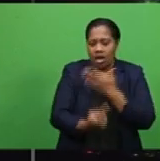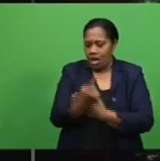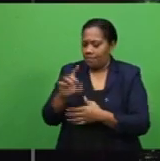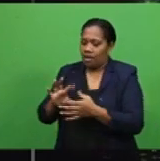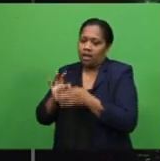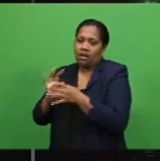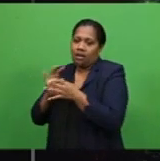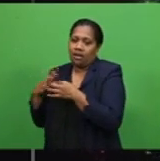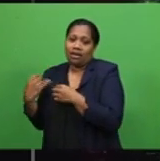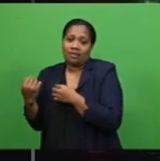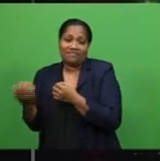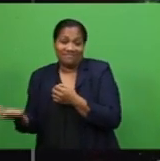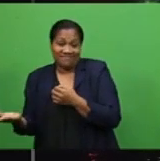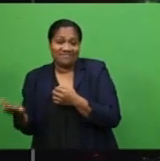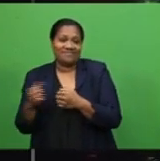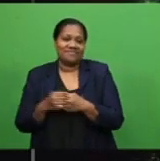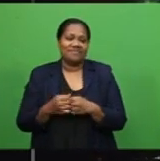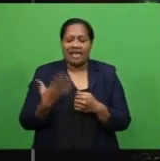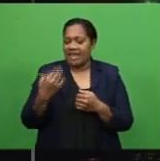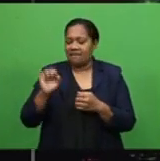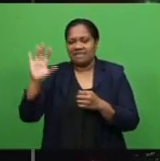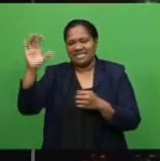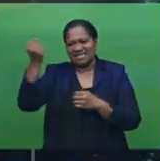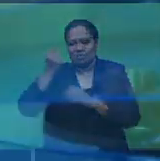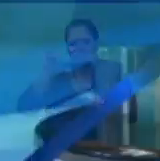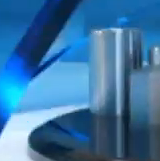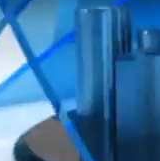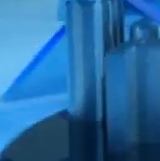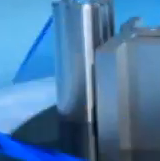Faria Begum with Jordan's success story.